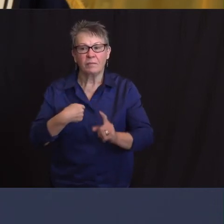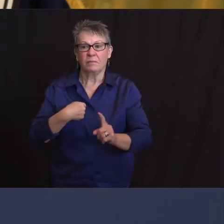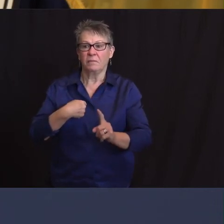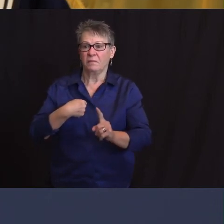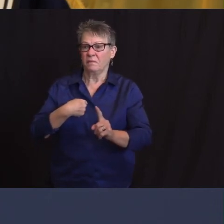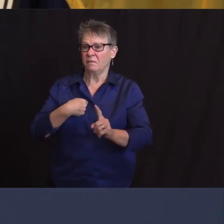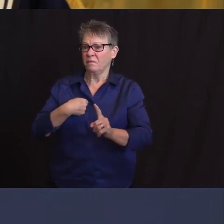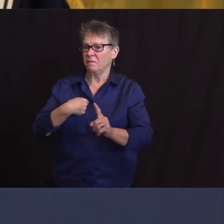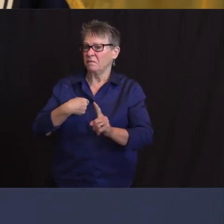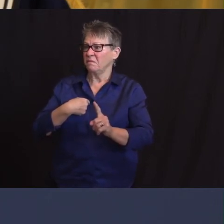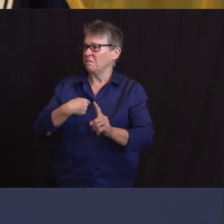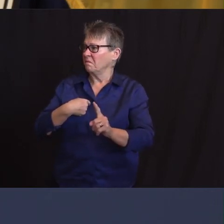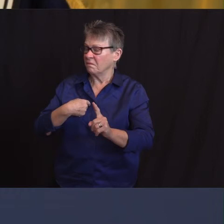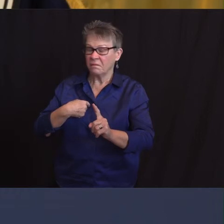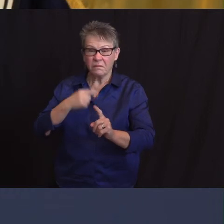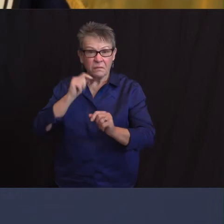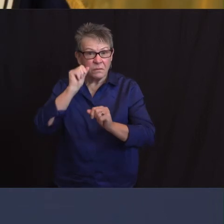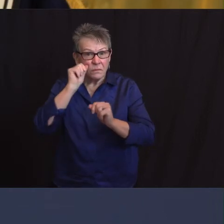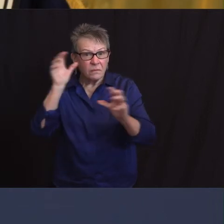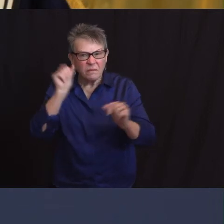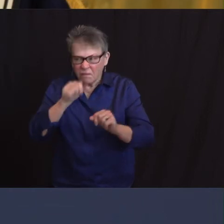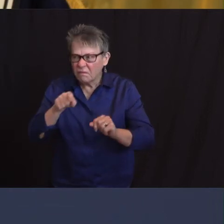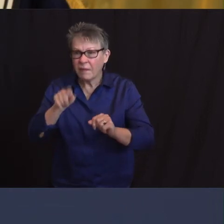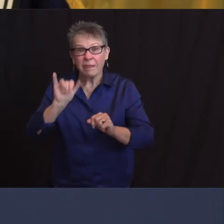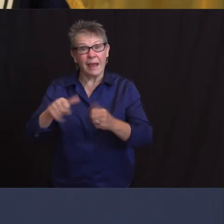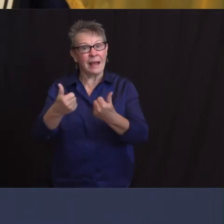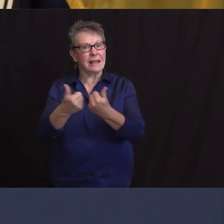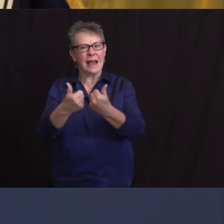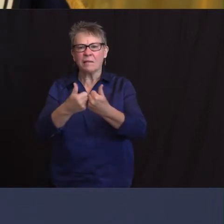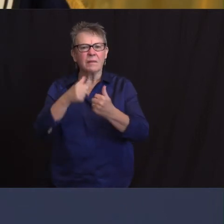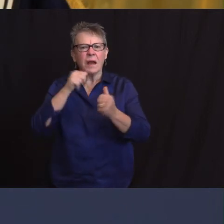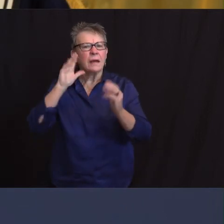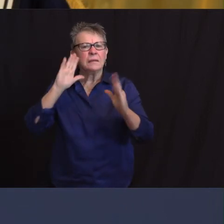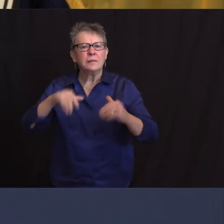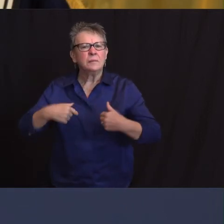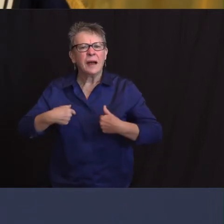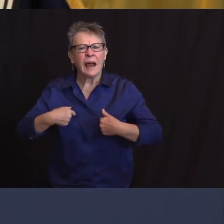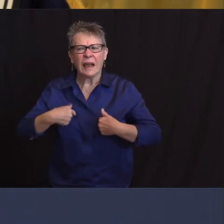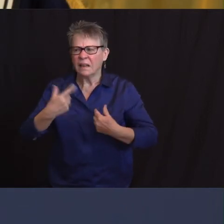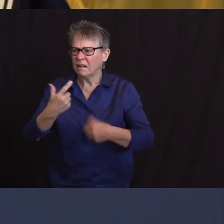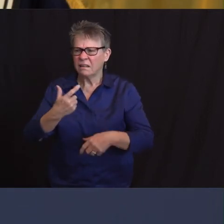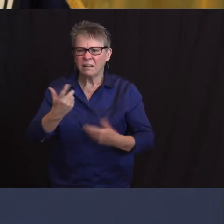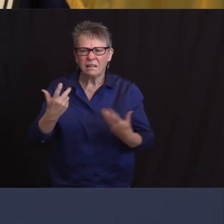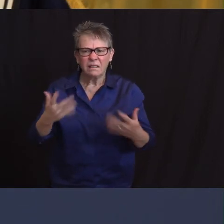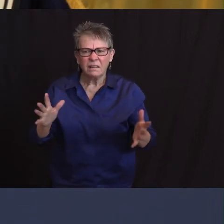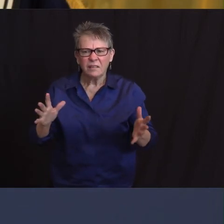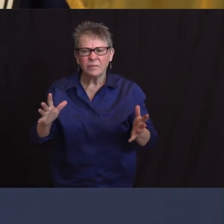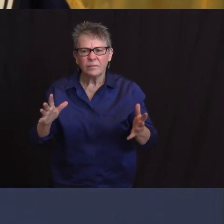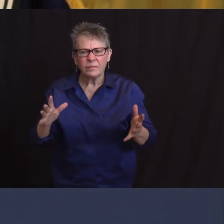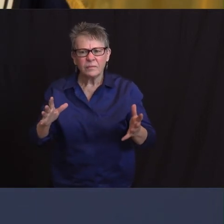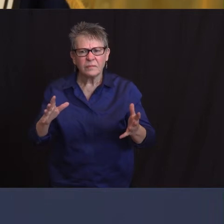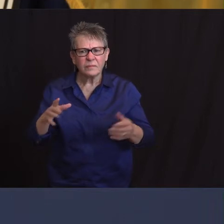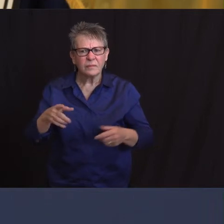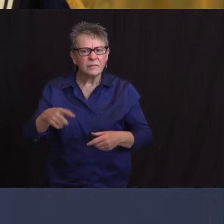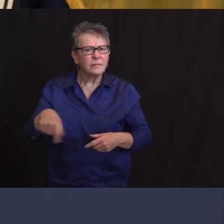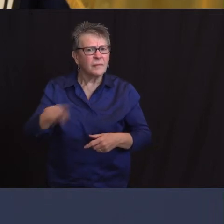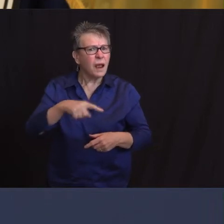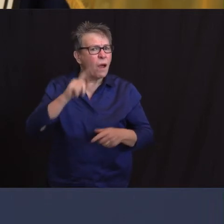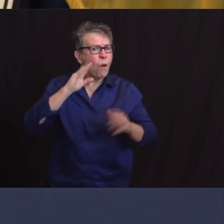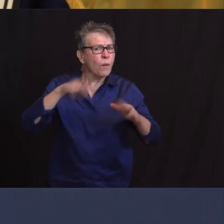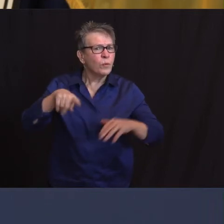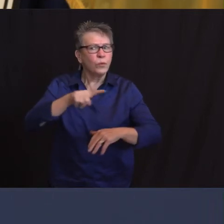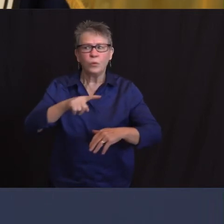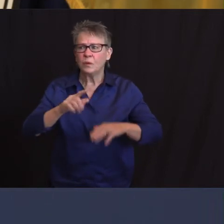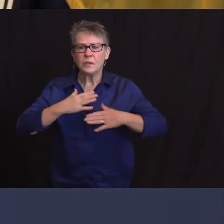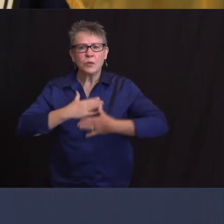expected. But more importantly, I hope everyone enjoyed the game responsibly, though the snowstorm may have had